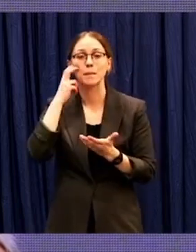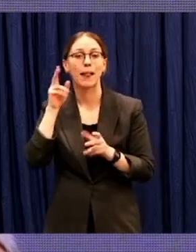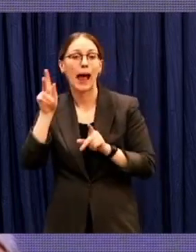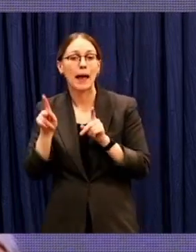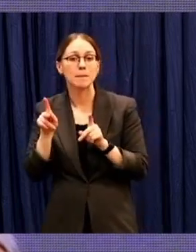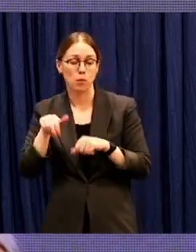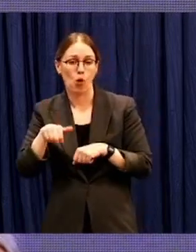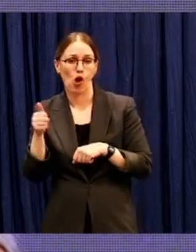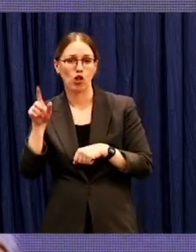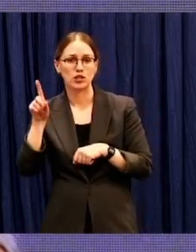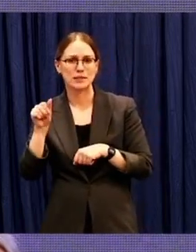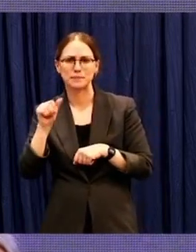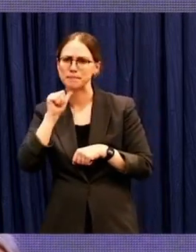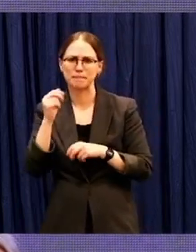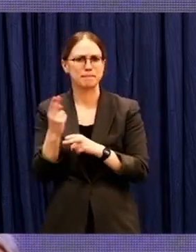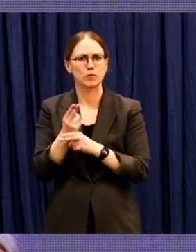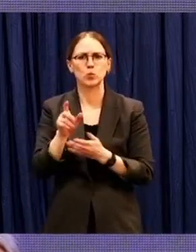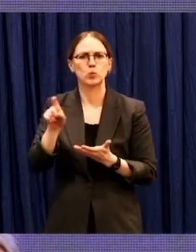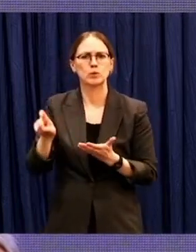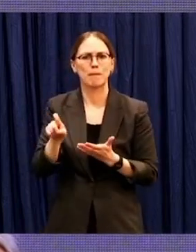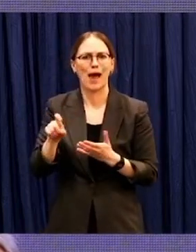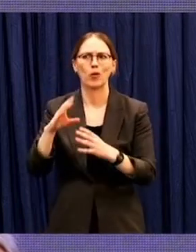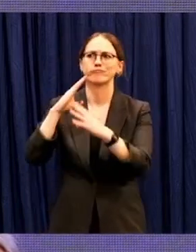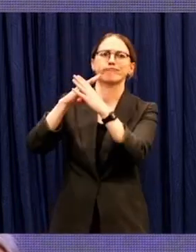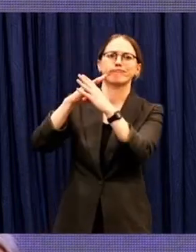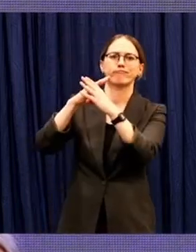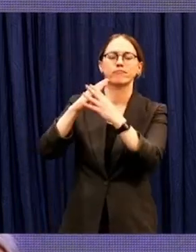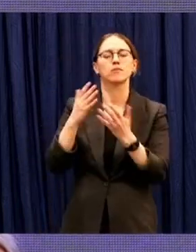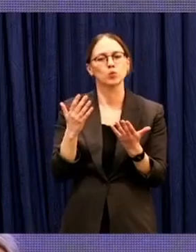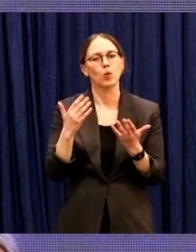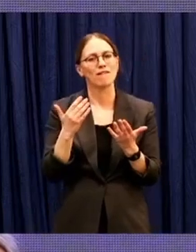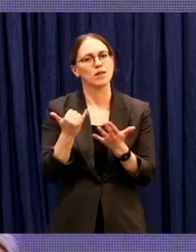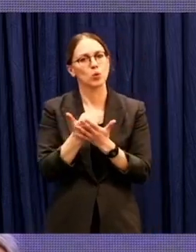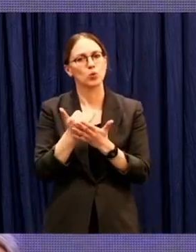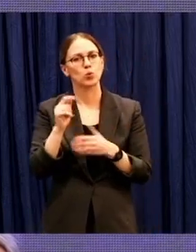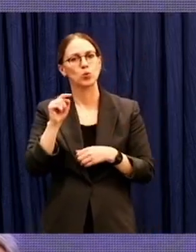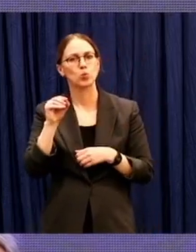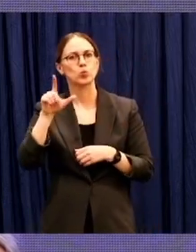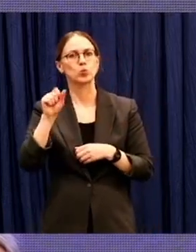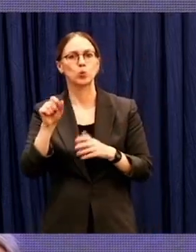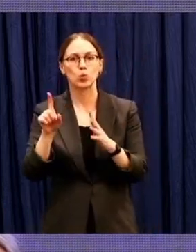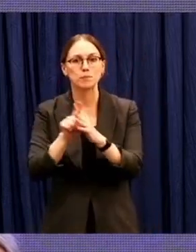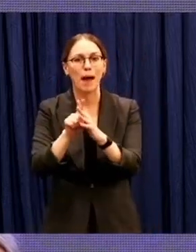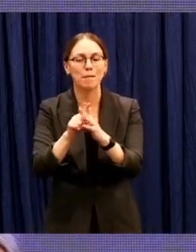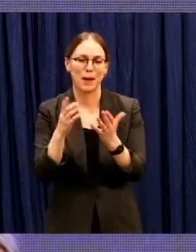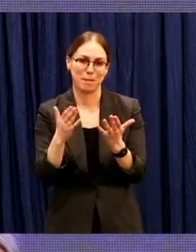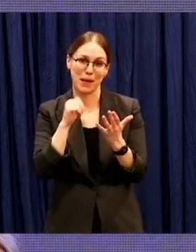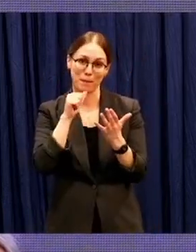disabilities, that new tools teaching folks how to program with AI might not be fully accessible.